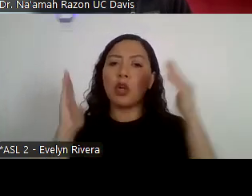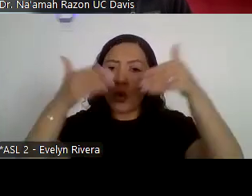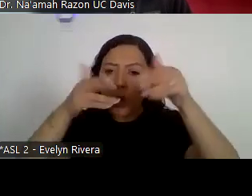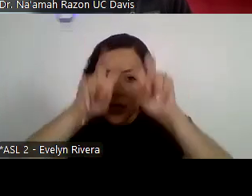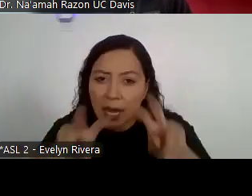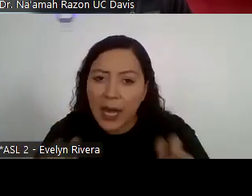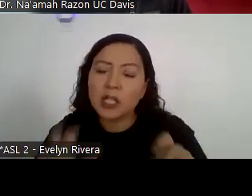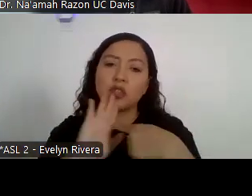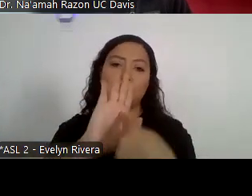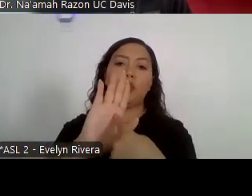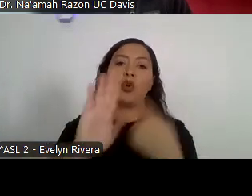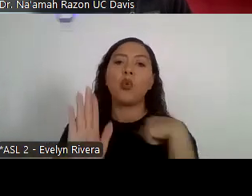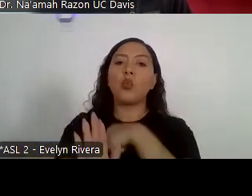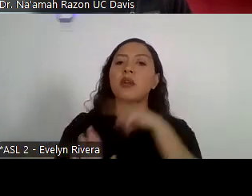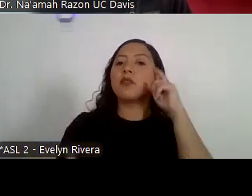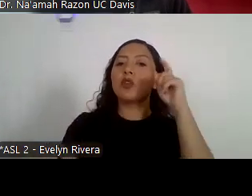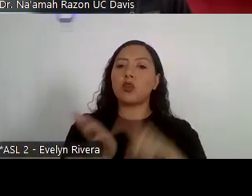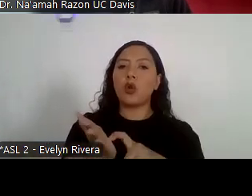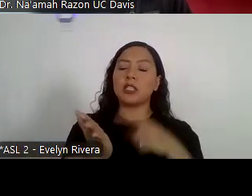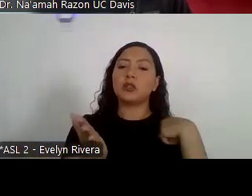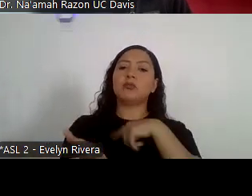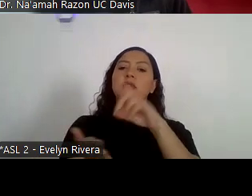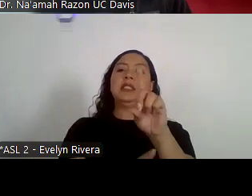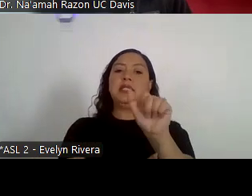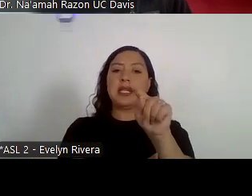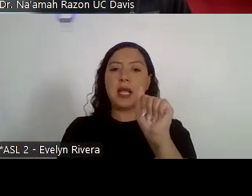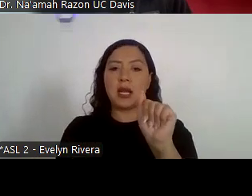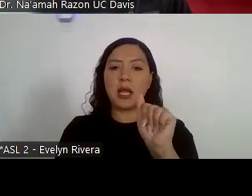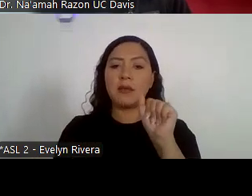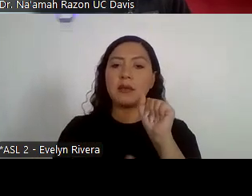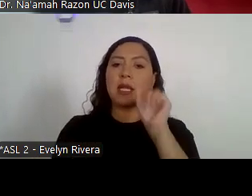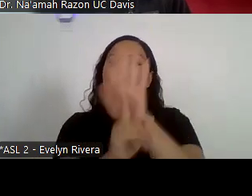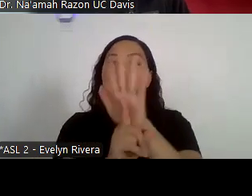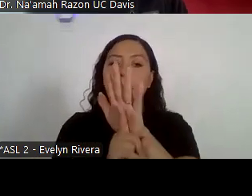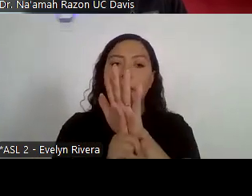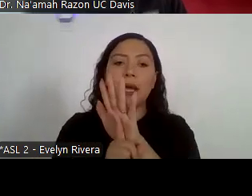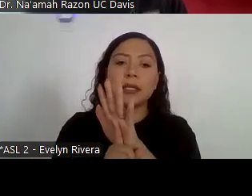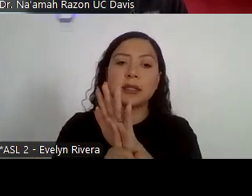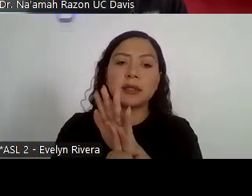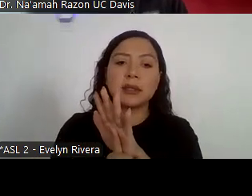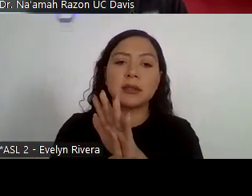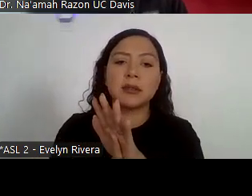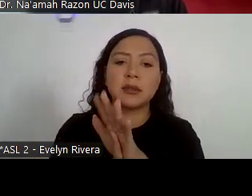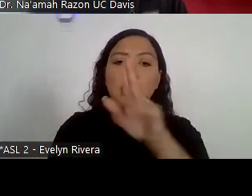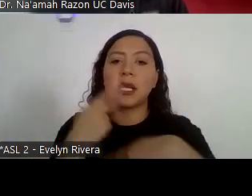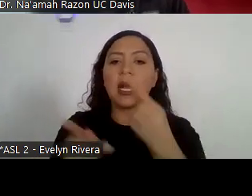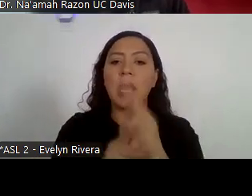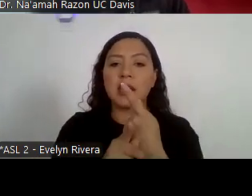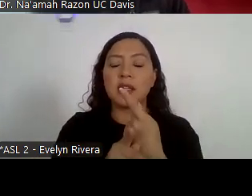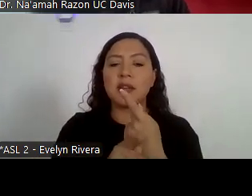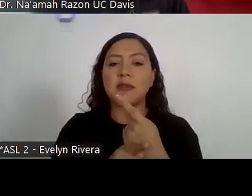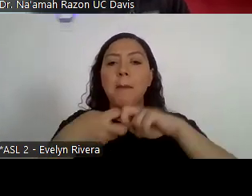looked at, some of the data in regards to, impact of kind of the compounding issues of mental health, caregiving,